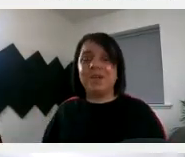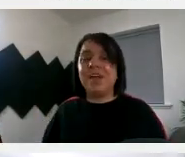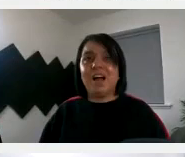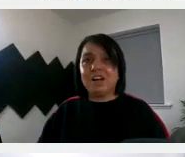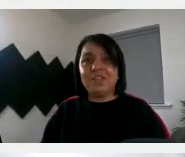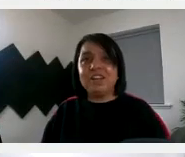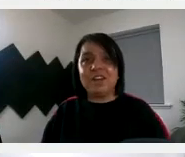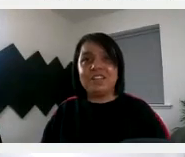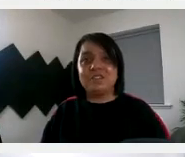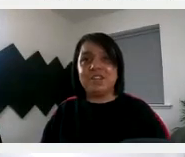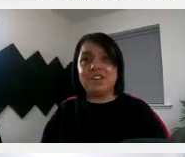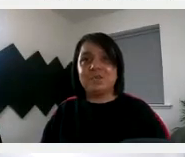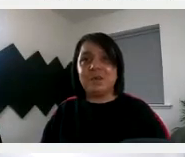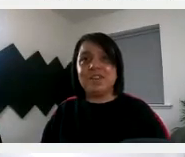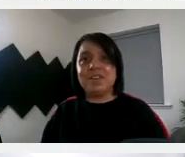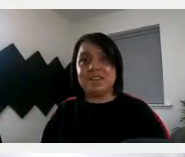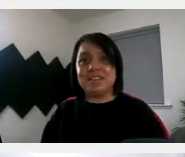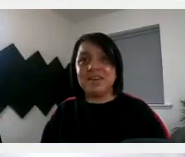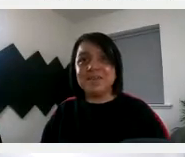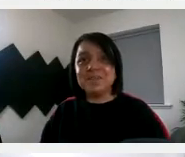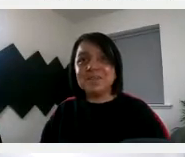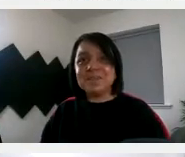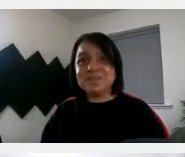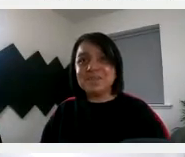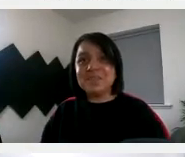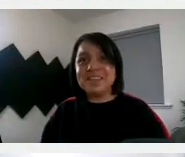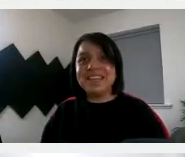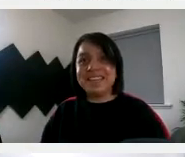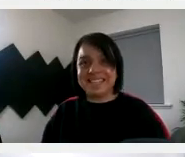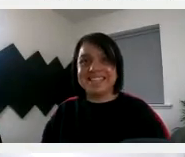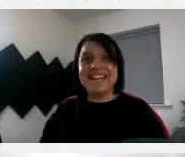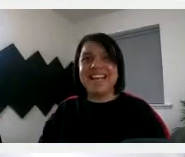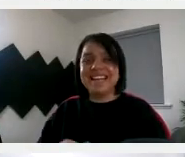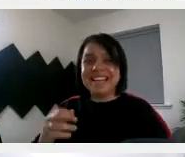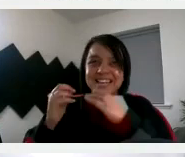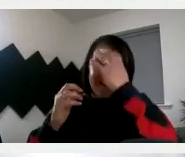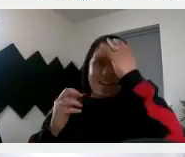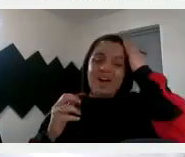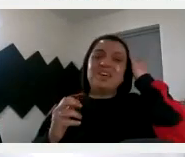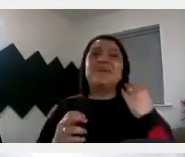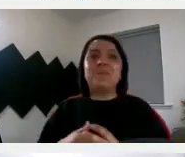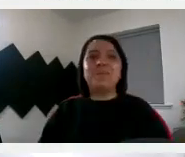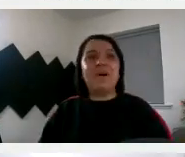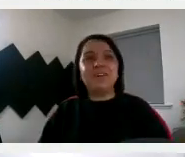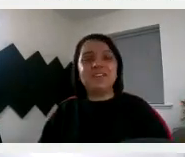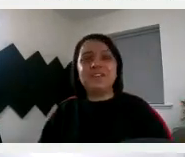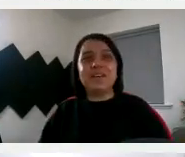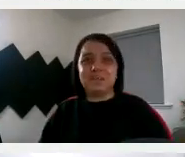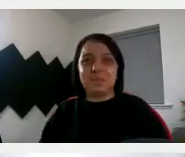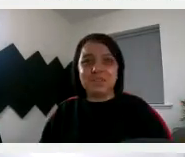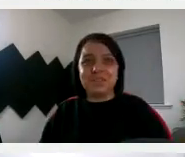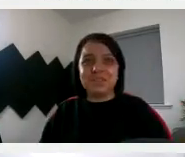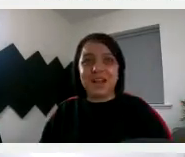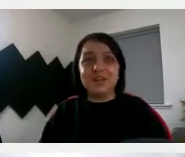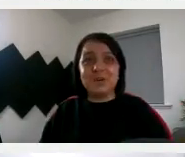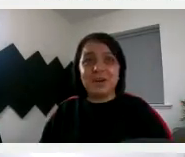time. I got a feeling Grace does a lot of swearing, I can tell. Yes. Harsha, what about you? Harsha doesn't do it as